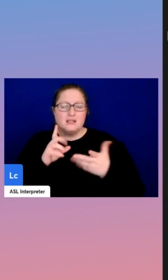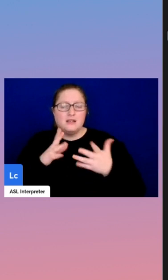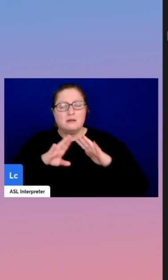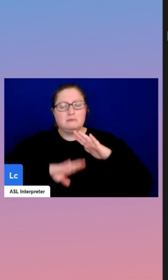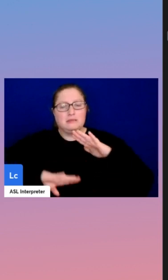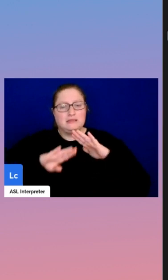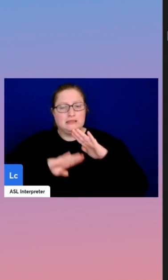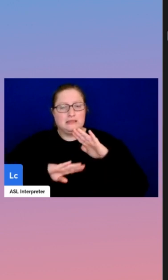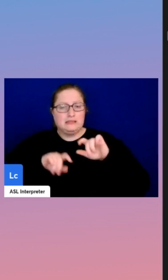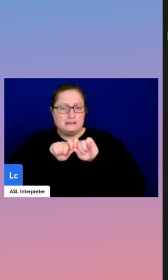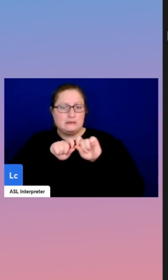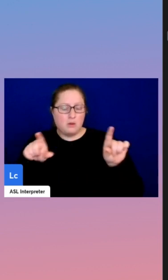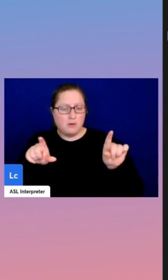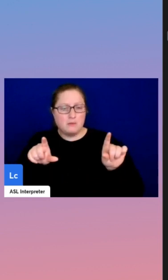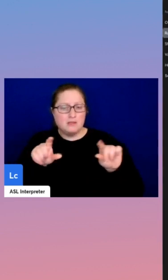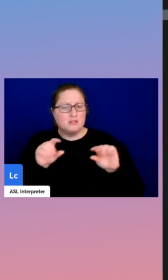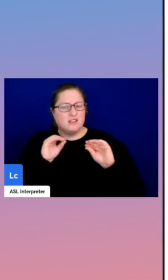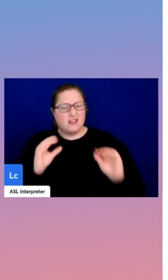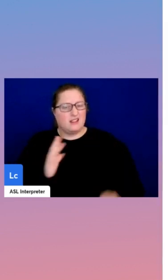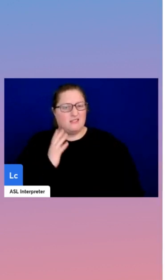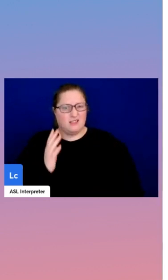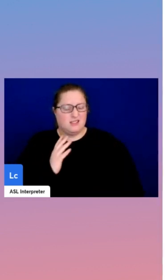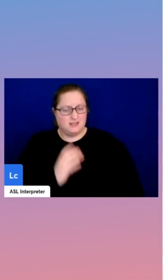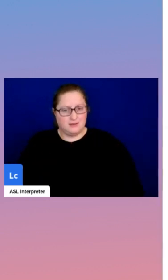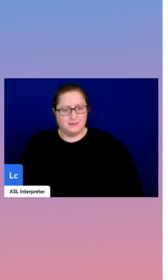deployment. There's nothing fancy about it.